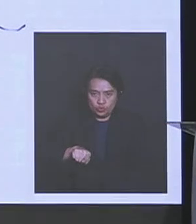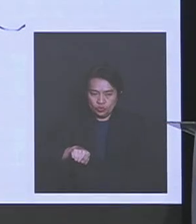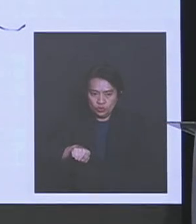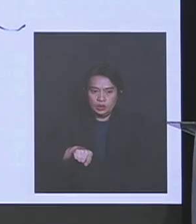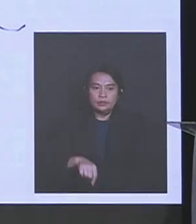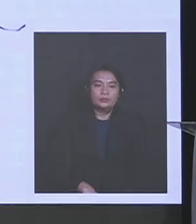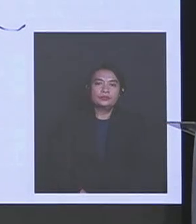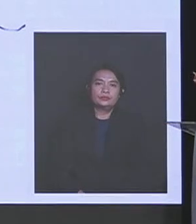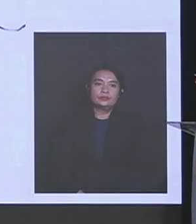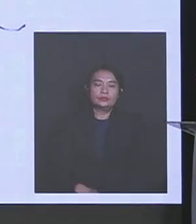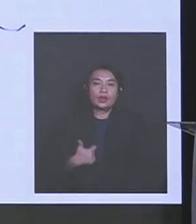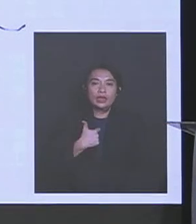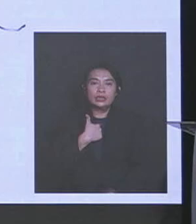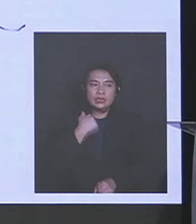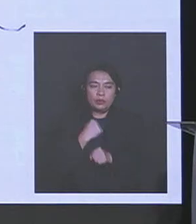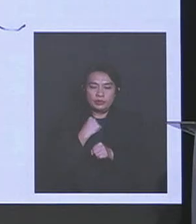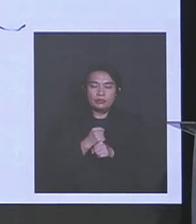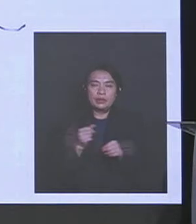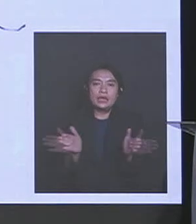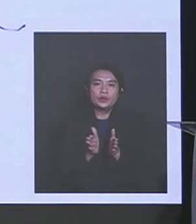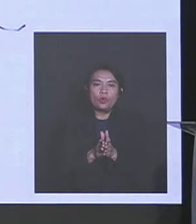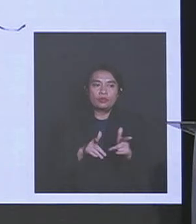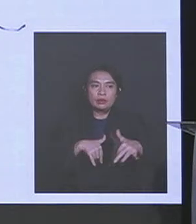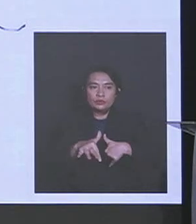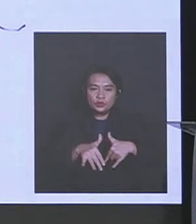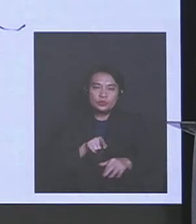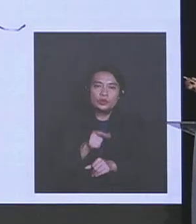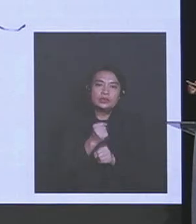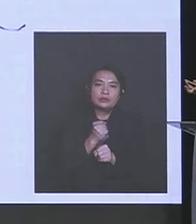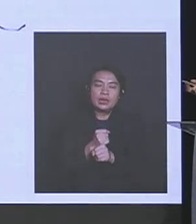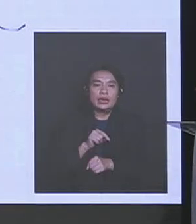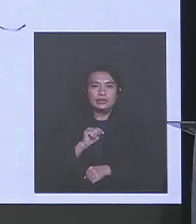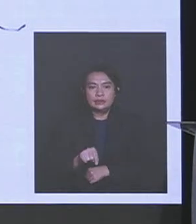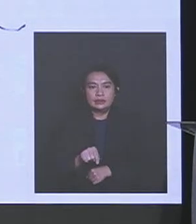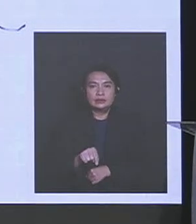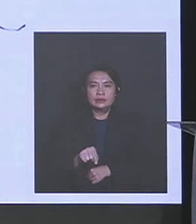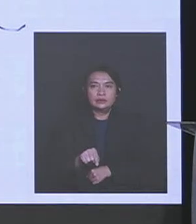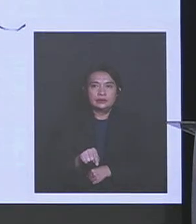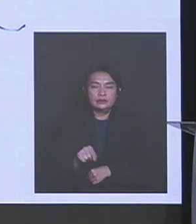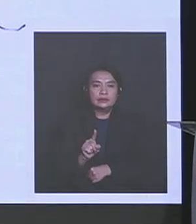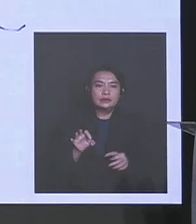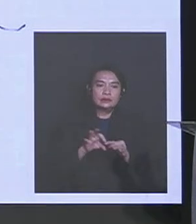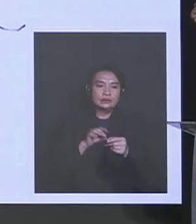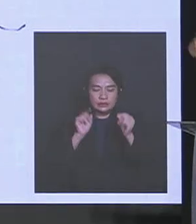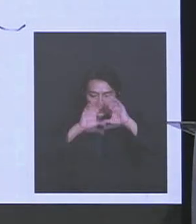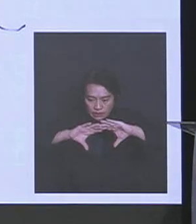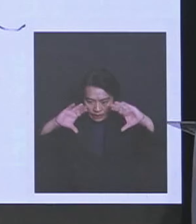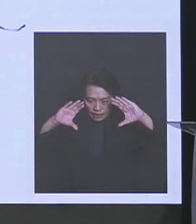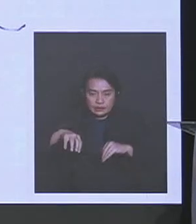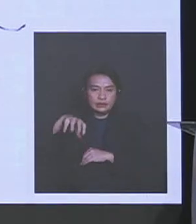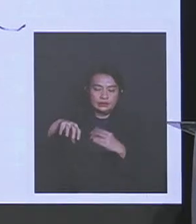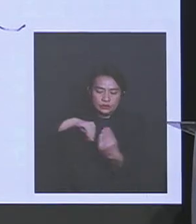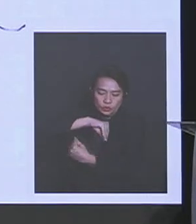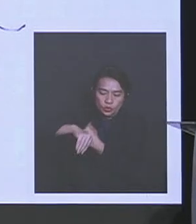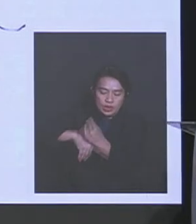the community, the many communities, including the public housing residents and business owners in Coney Island, and then using, again, the